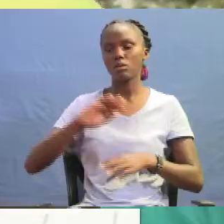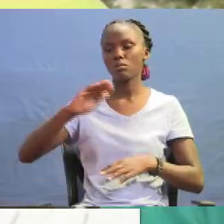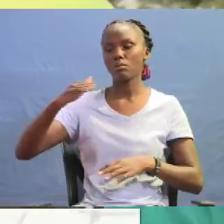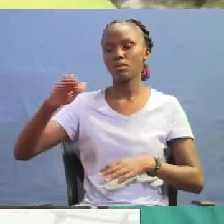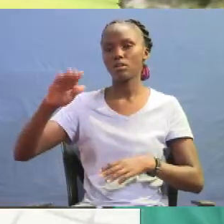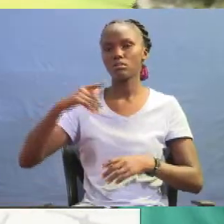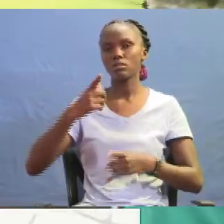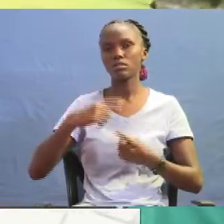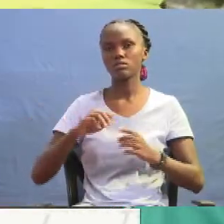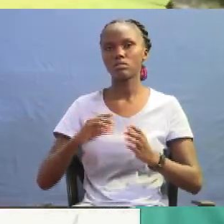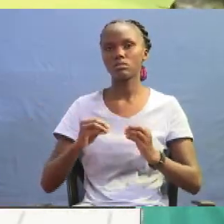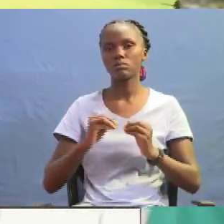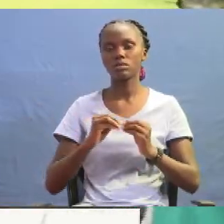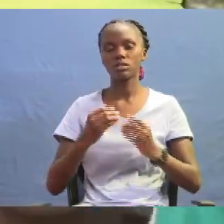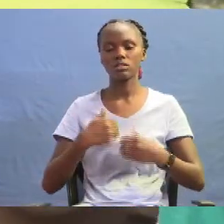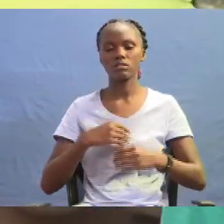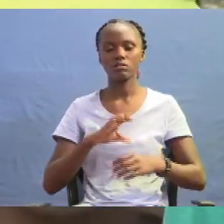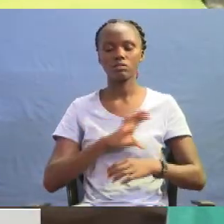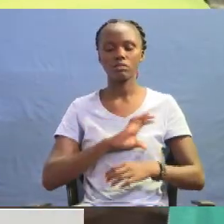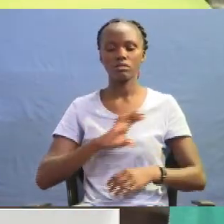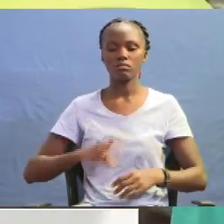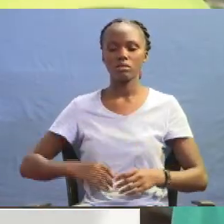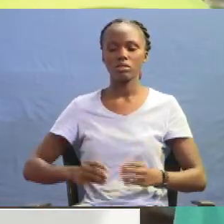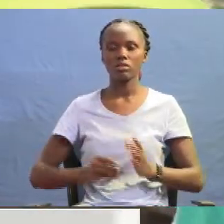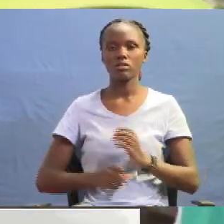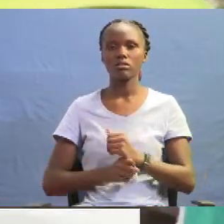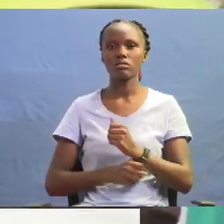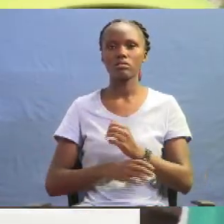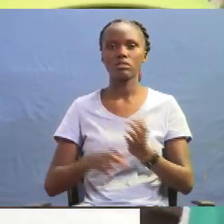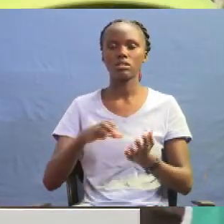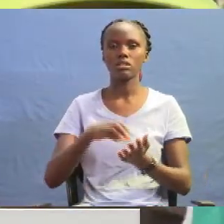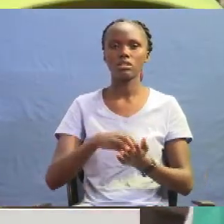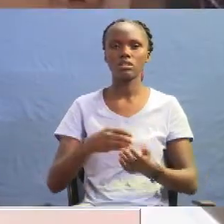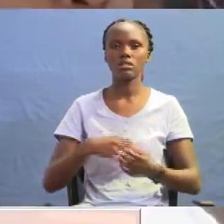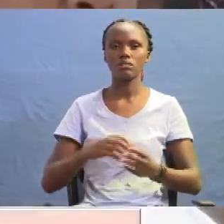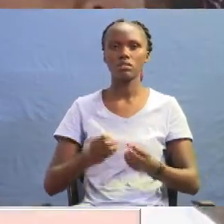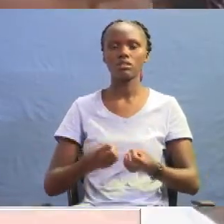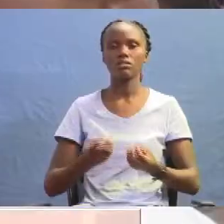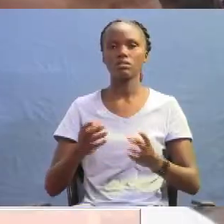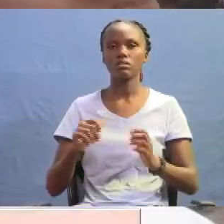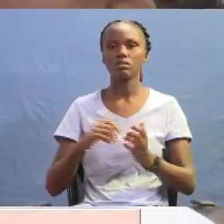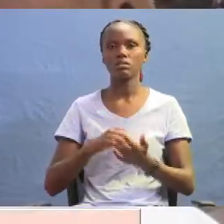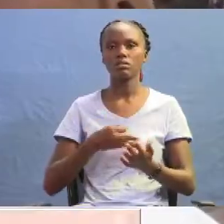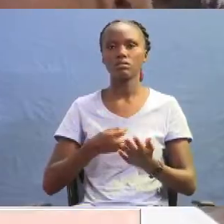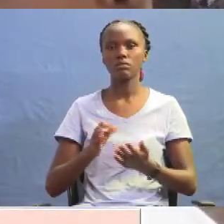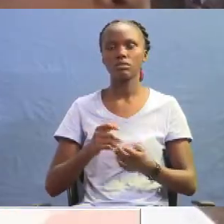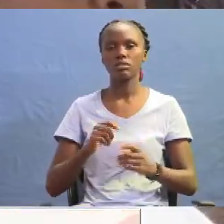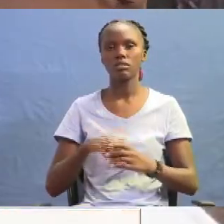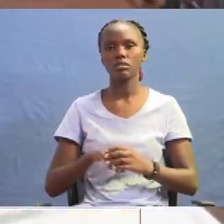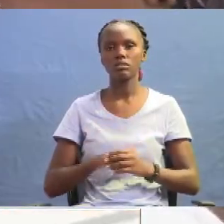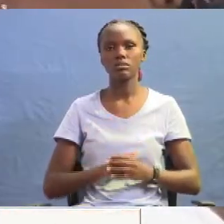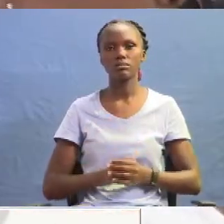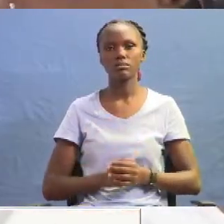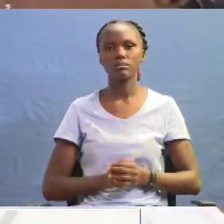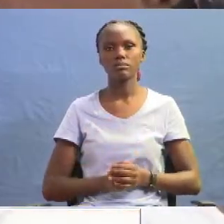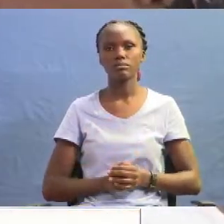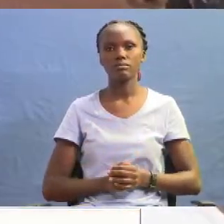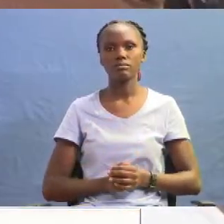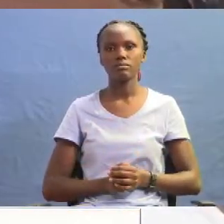and Privileges Committee to take up the matter and hold the majority leader accountable. Paulette